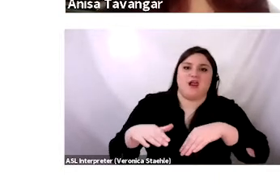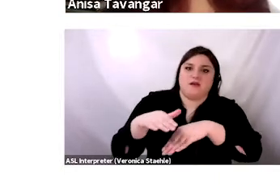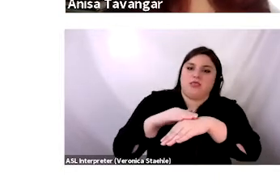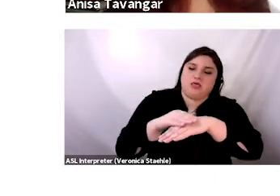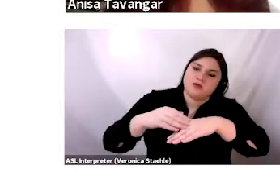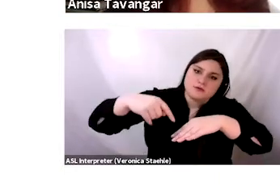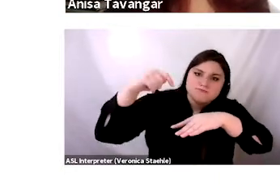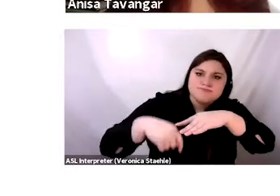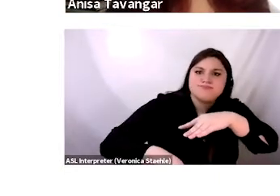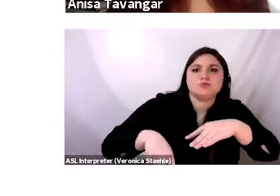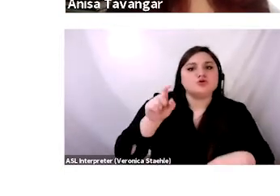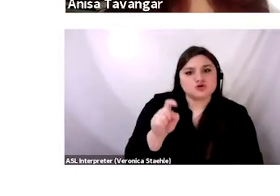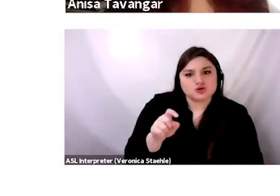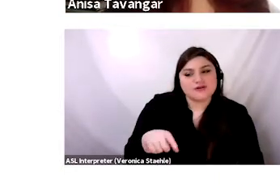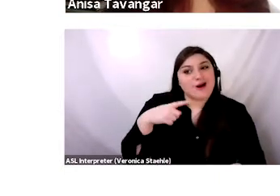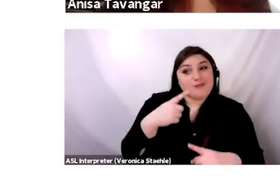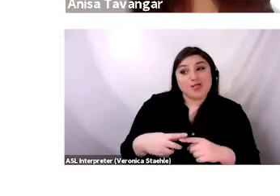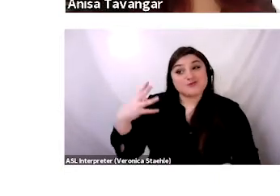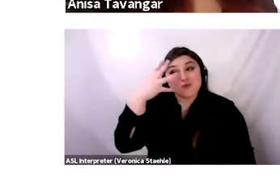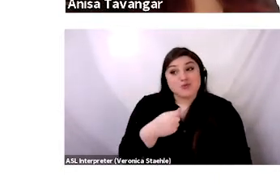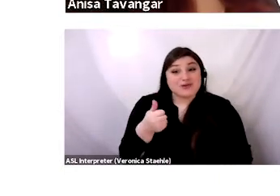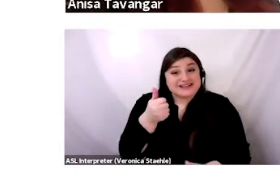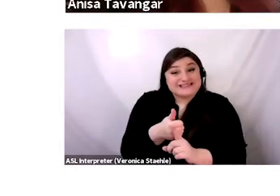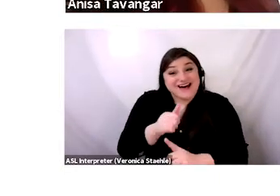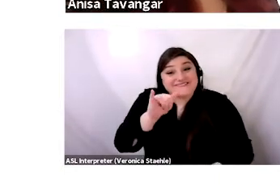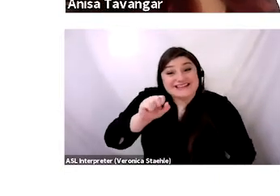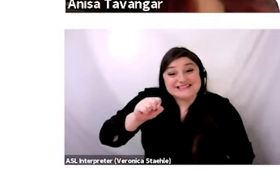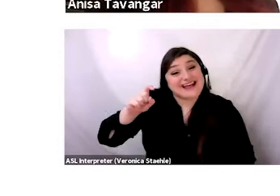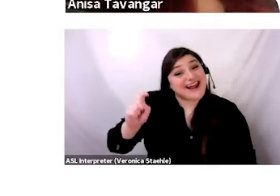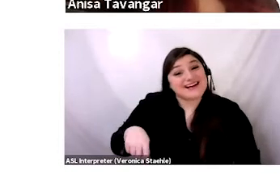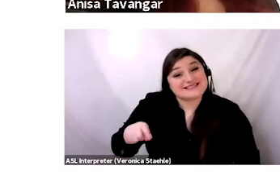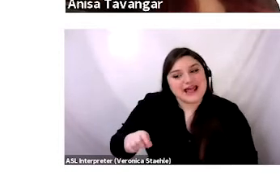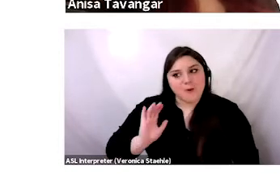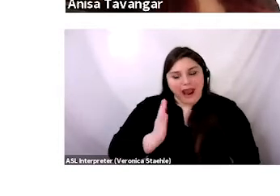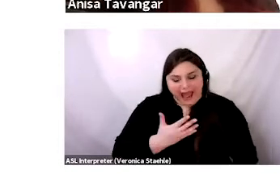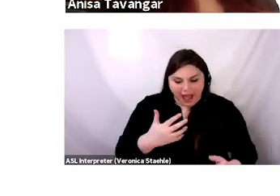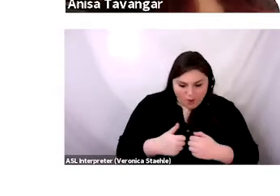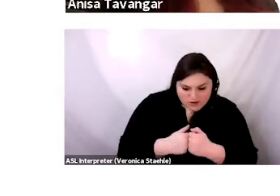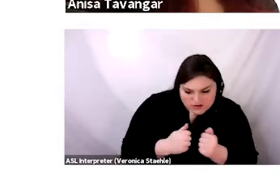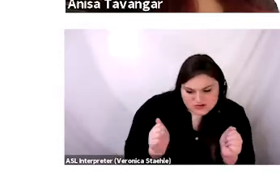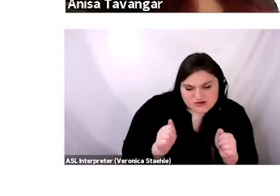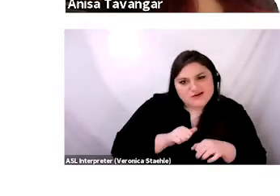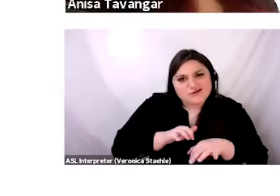beauty. And kind of, transcend to the station of a necessity. And